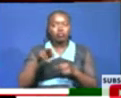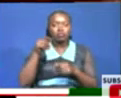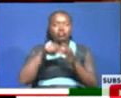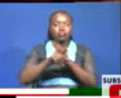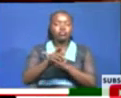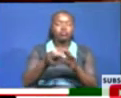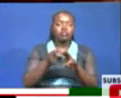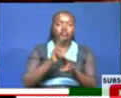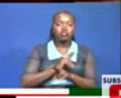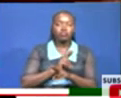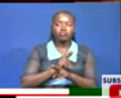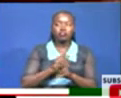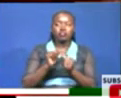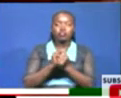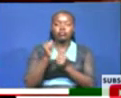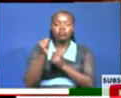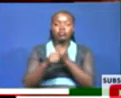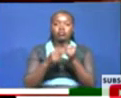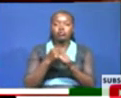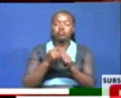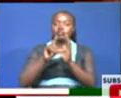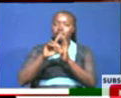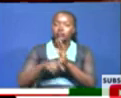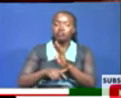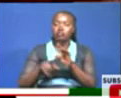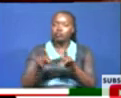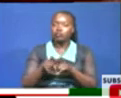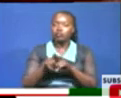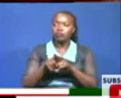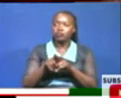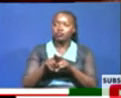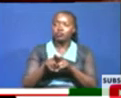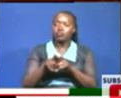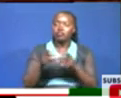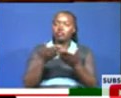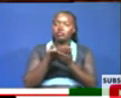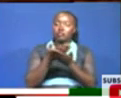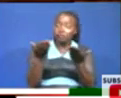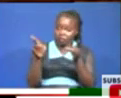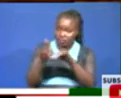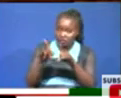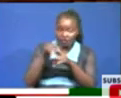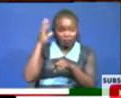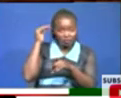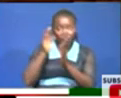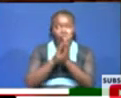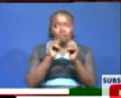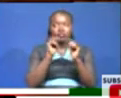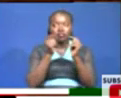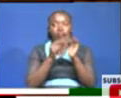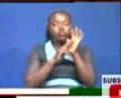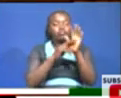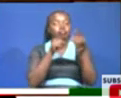out. 15 years down the line, we are still held in Somalia. The team that presented